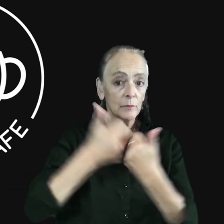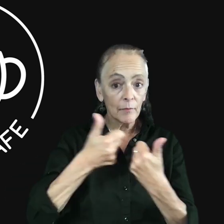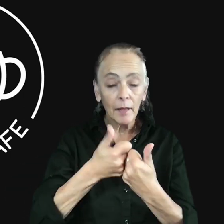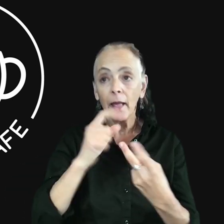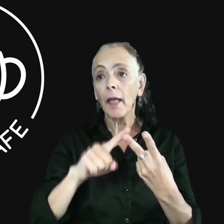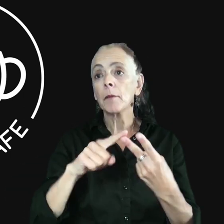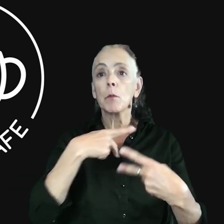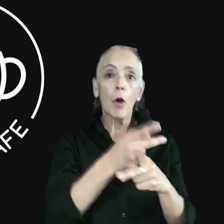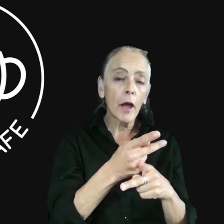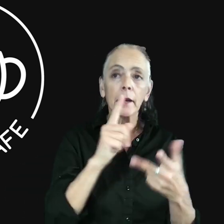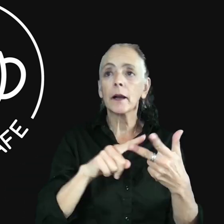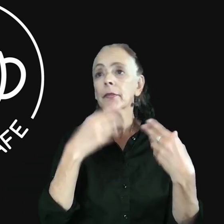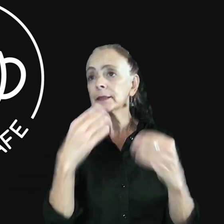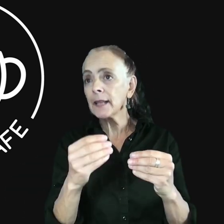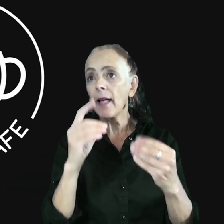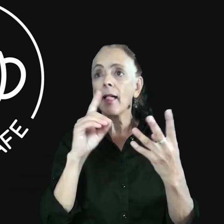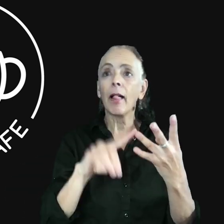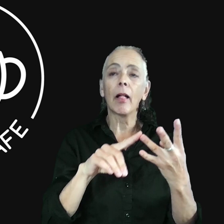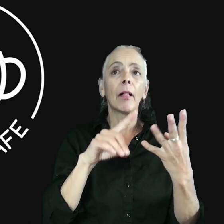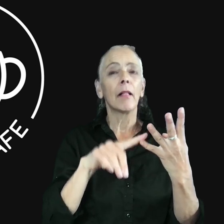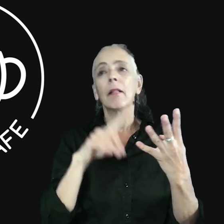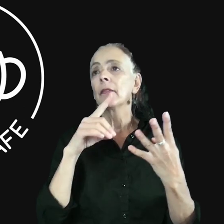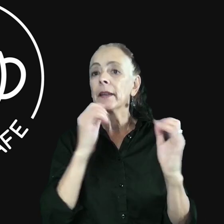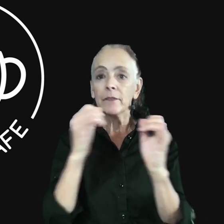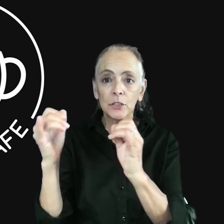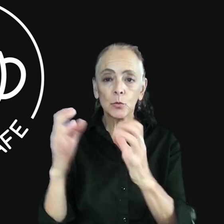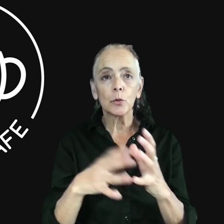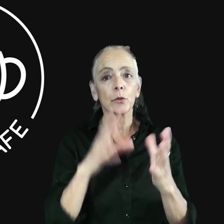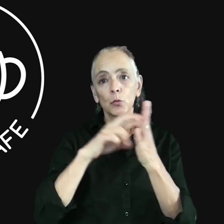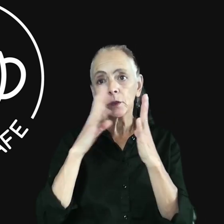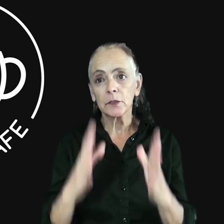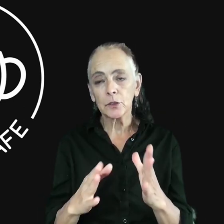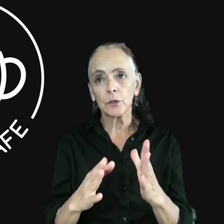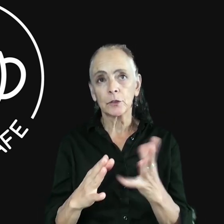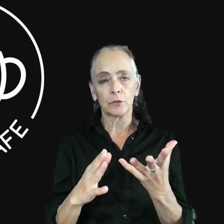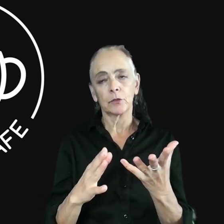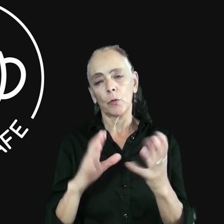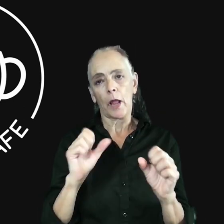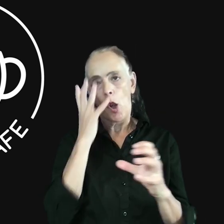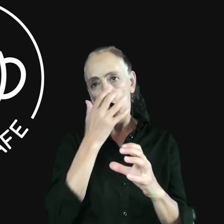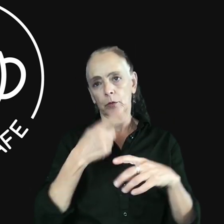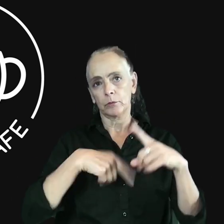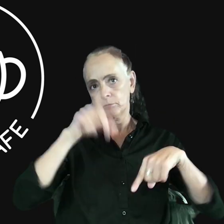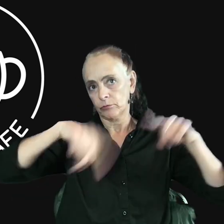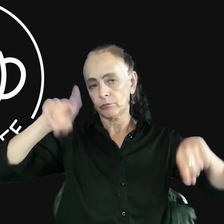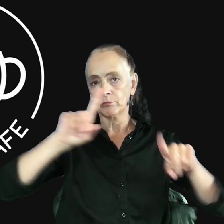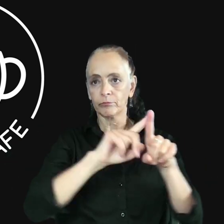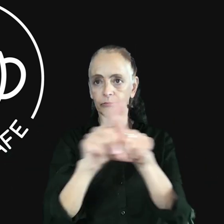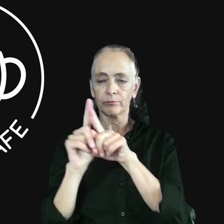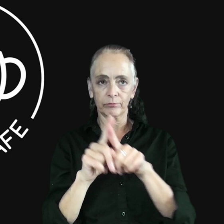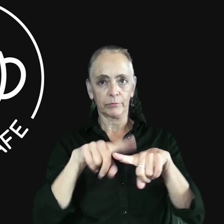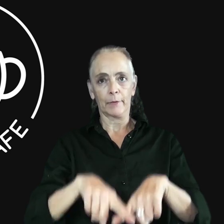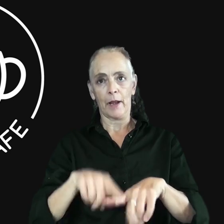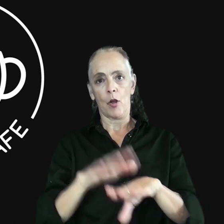product the cell the individuals the the researcher and i think it can it can look a lot differently kind of depending on your